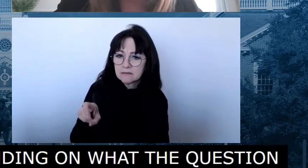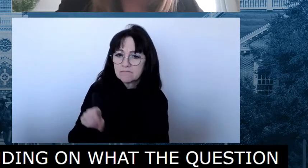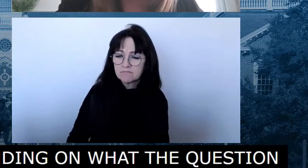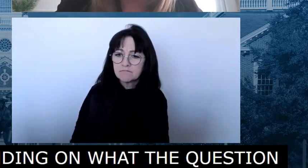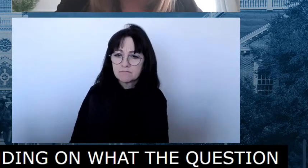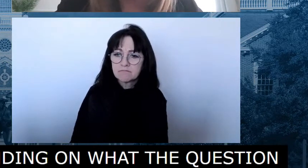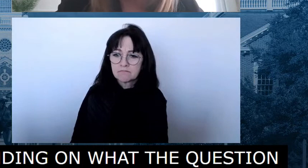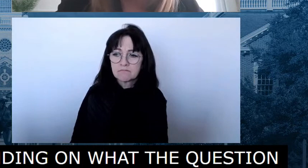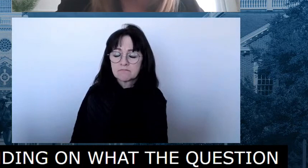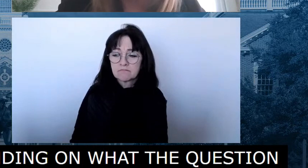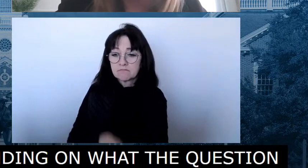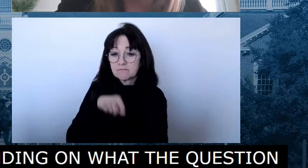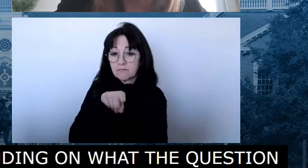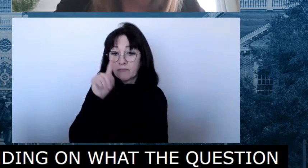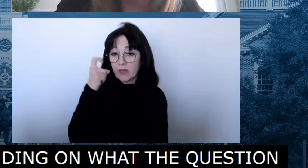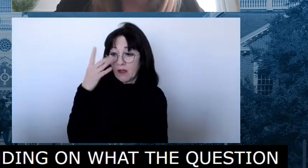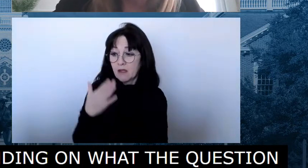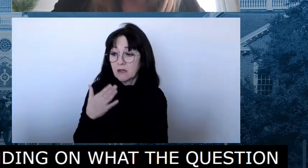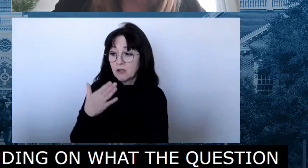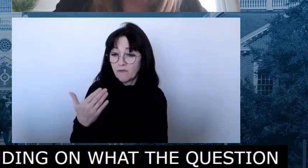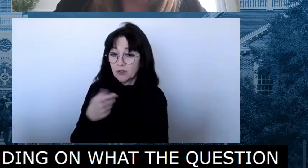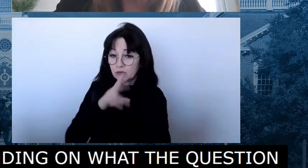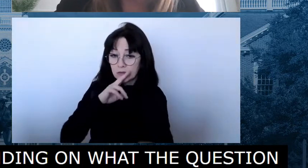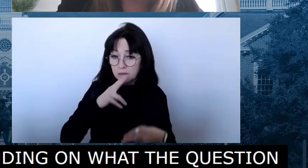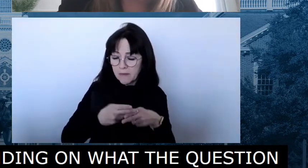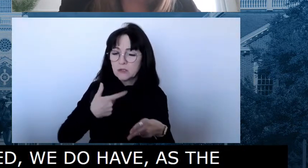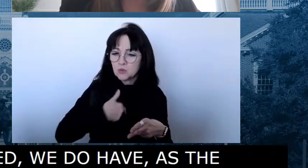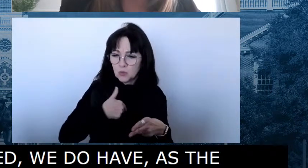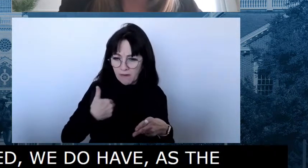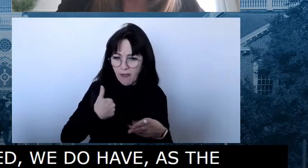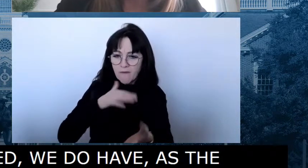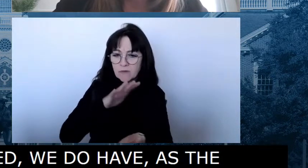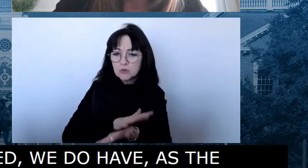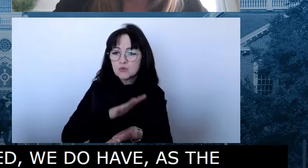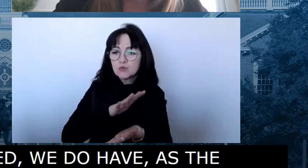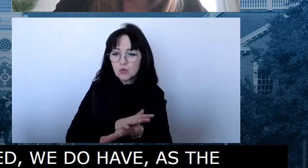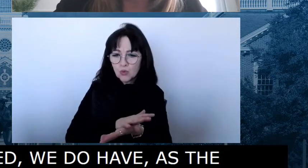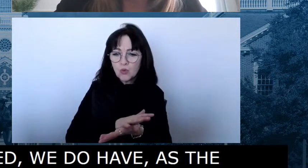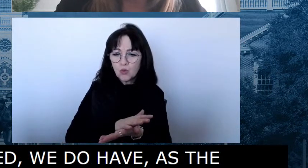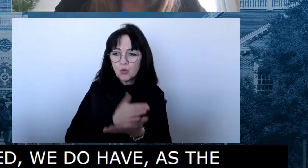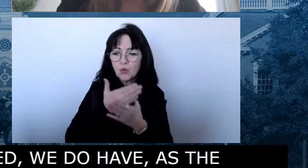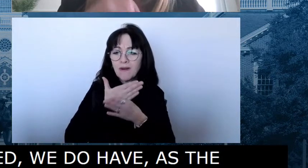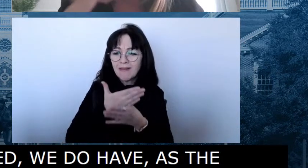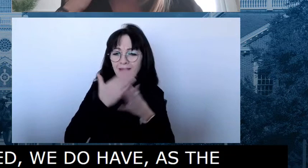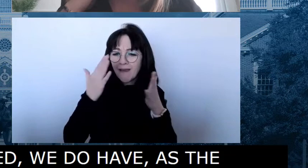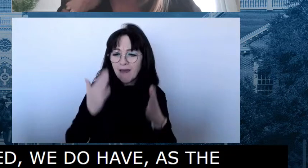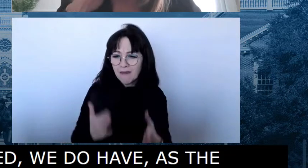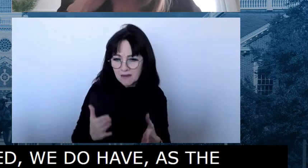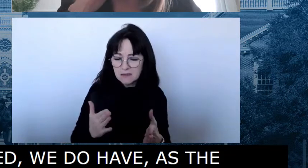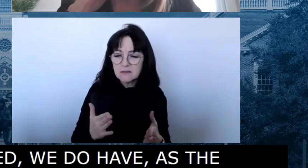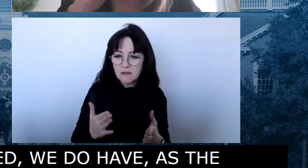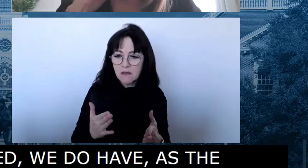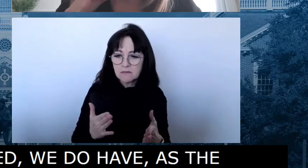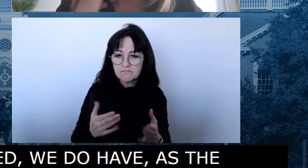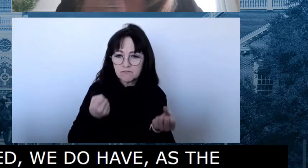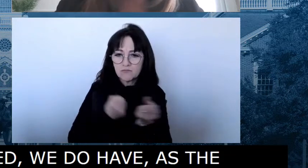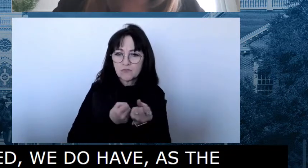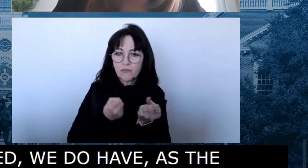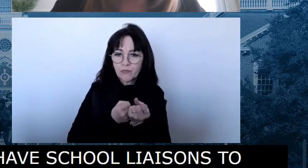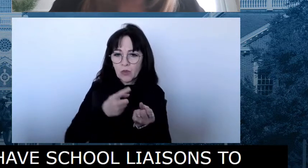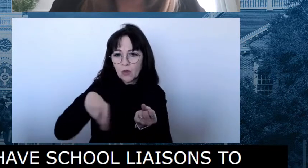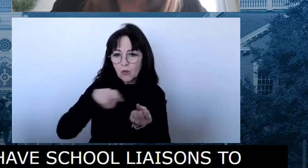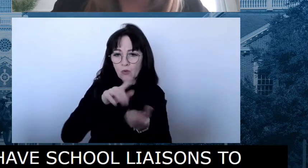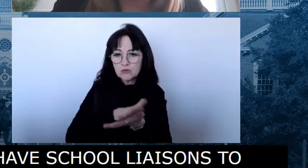as the governor mentioned, we have school liaisons to support each district in the state, but we also, have